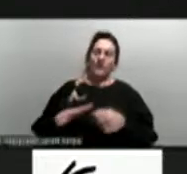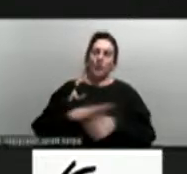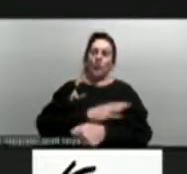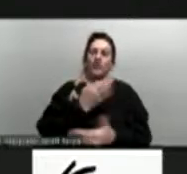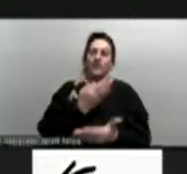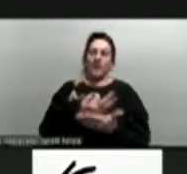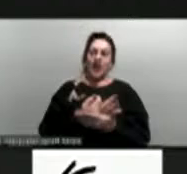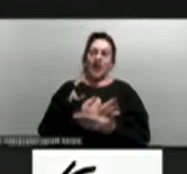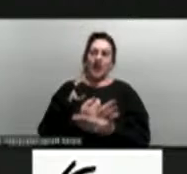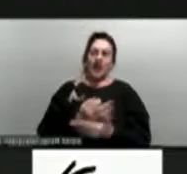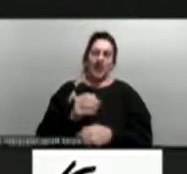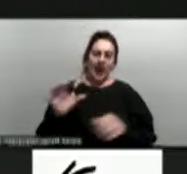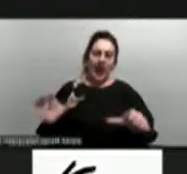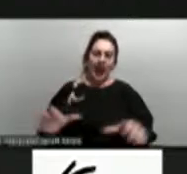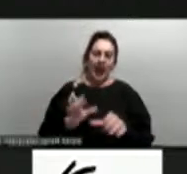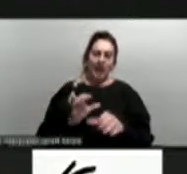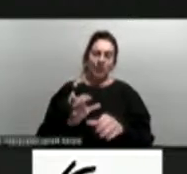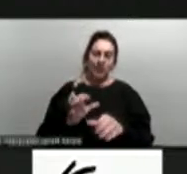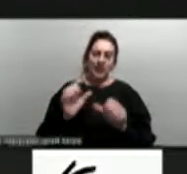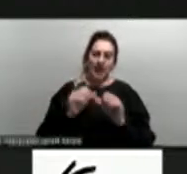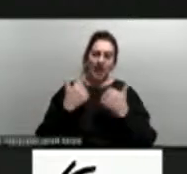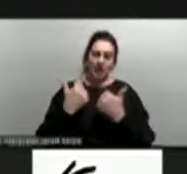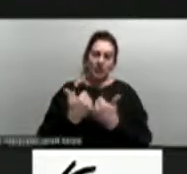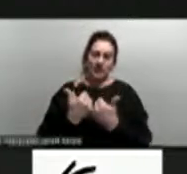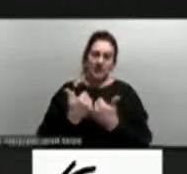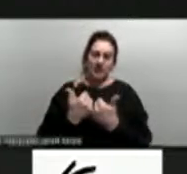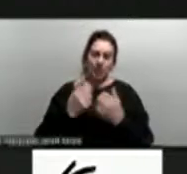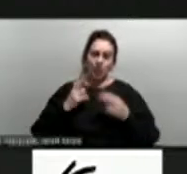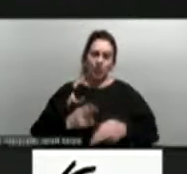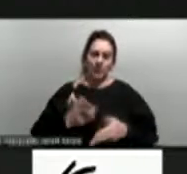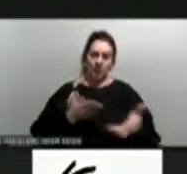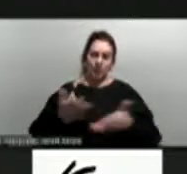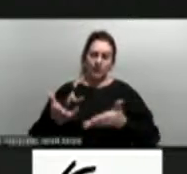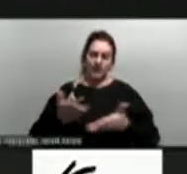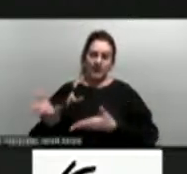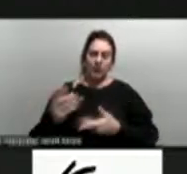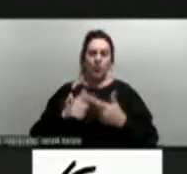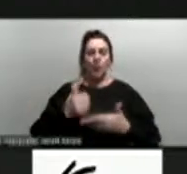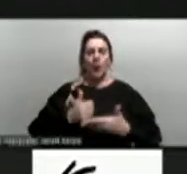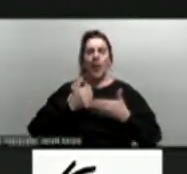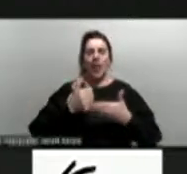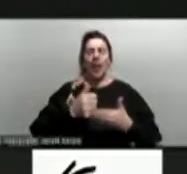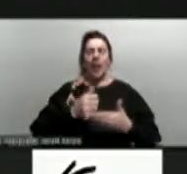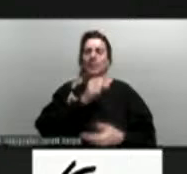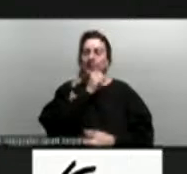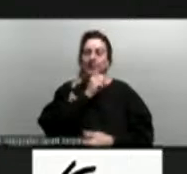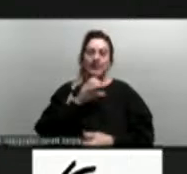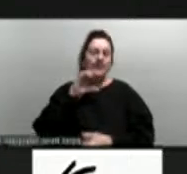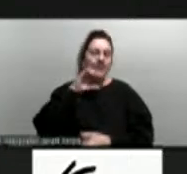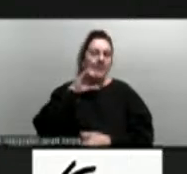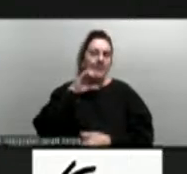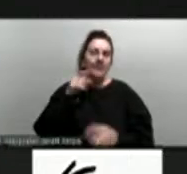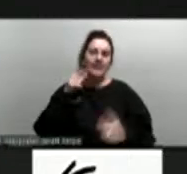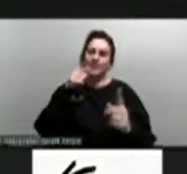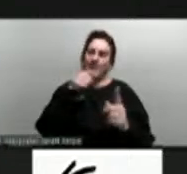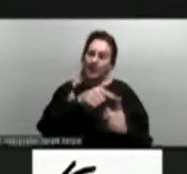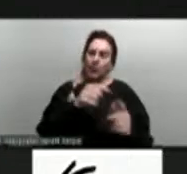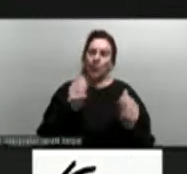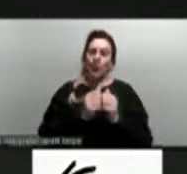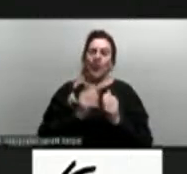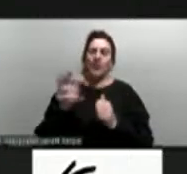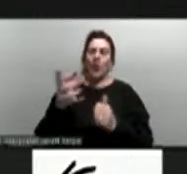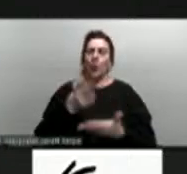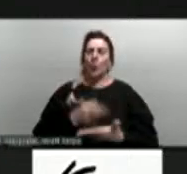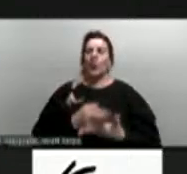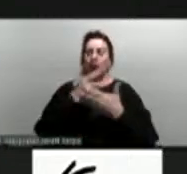Community Action Agency in Human Services to help the seniors, particularly with their rehab